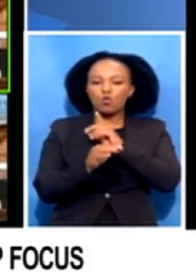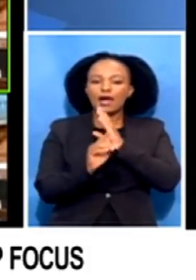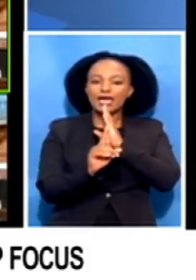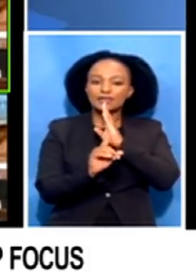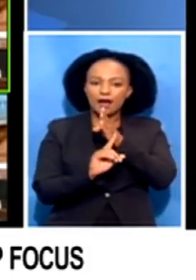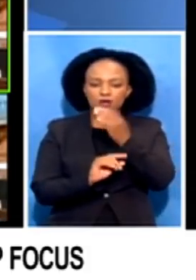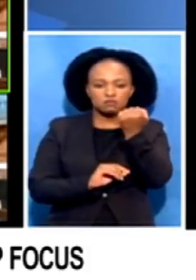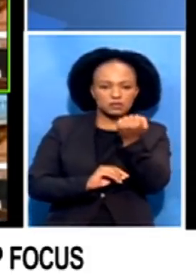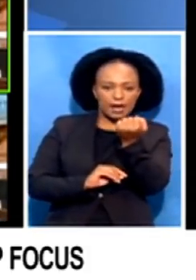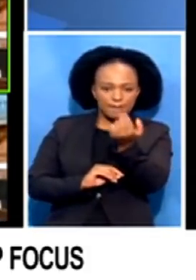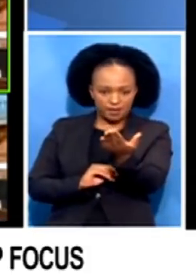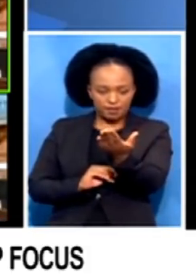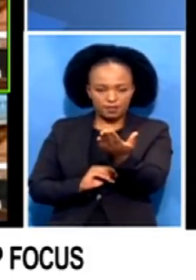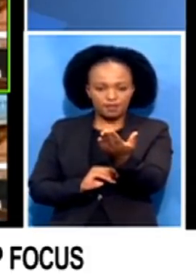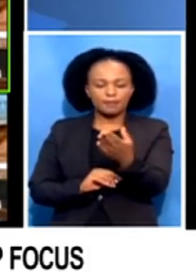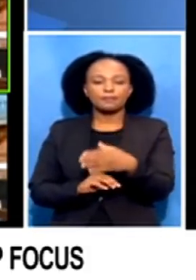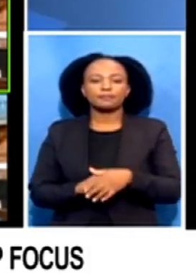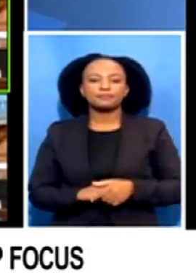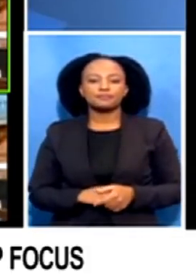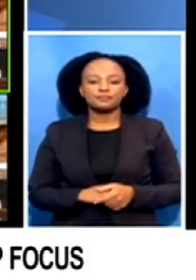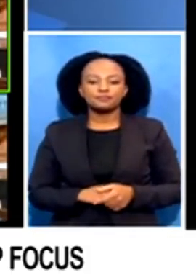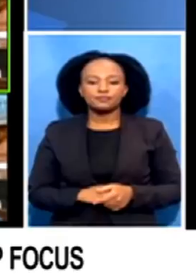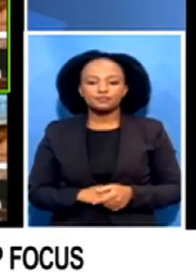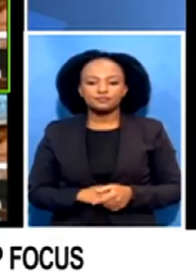Now, our jurisprudence